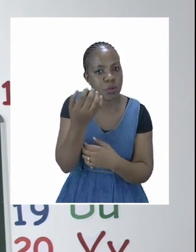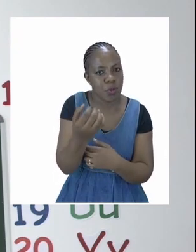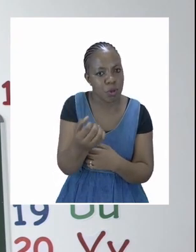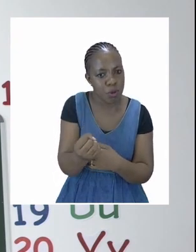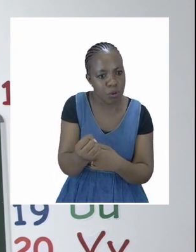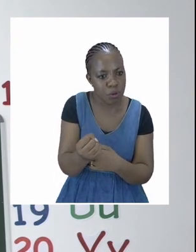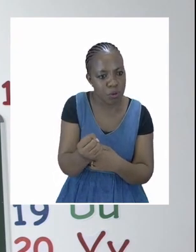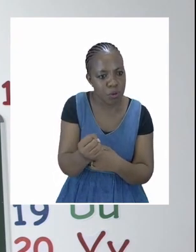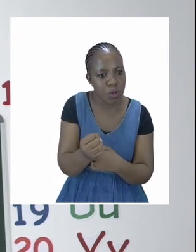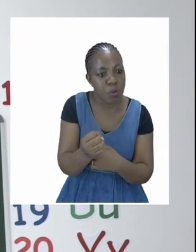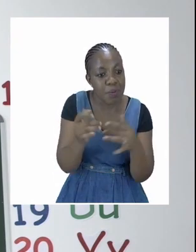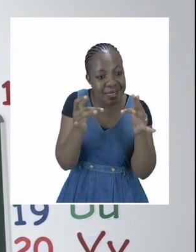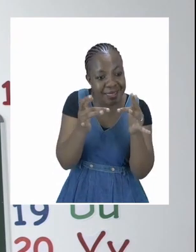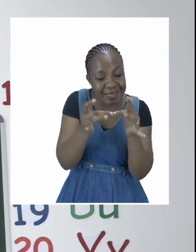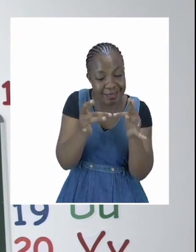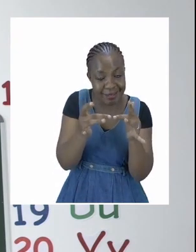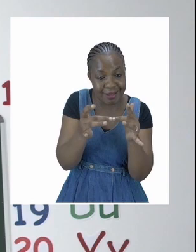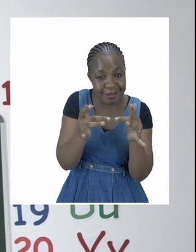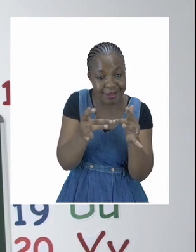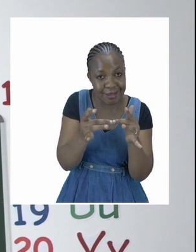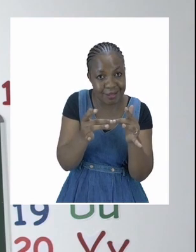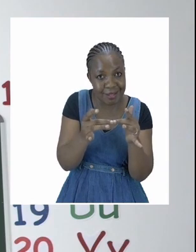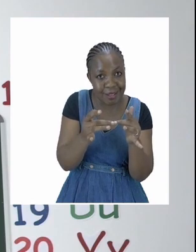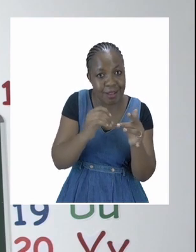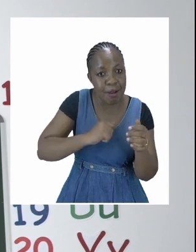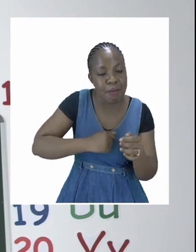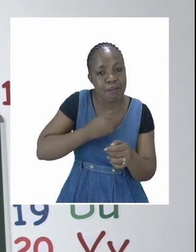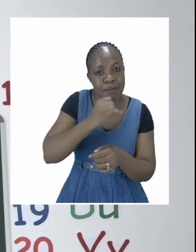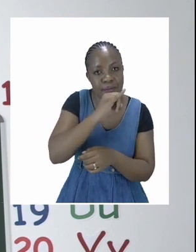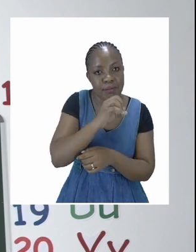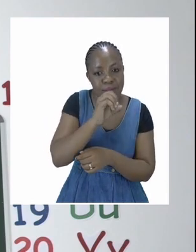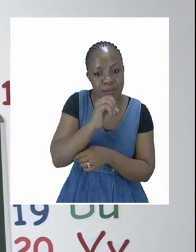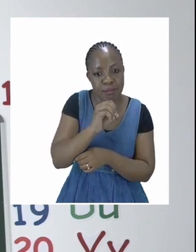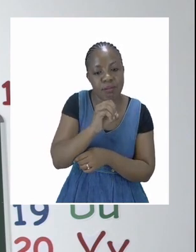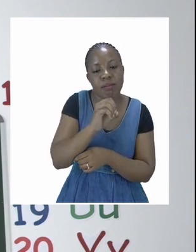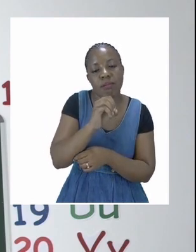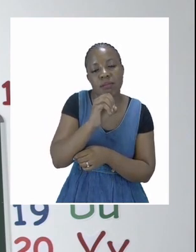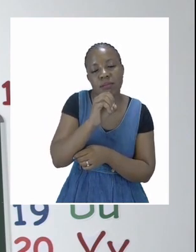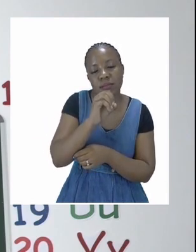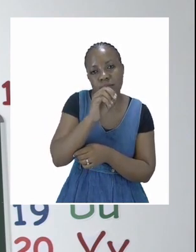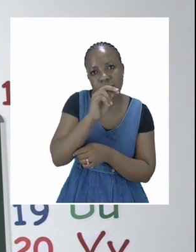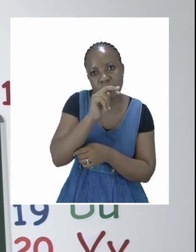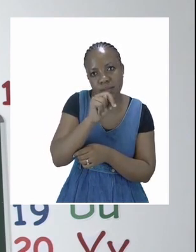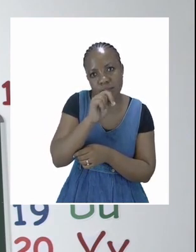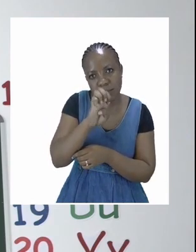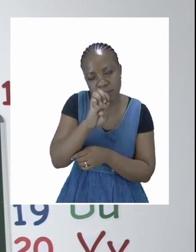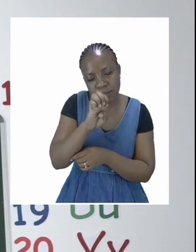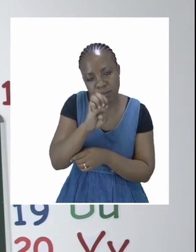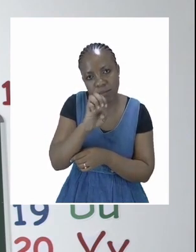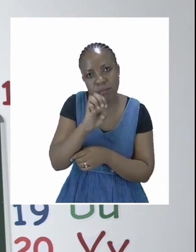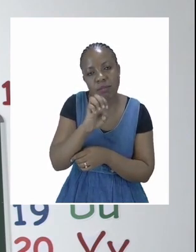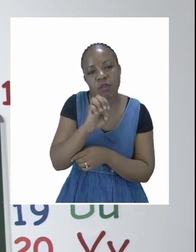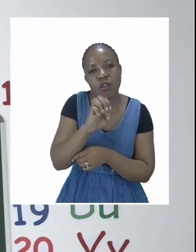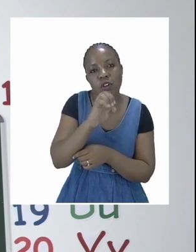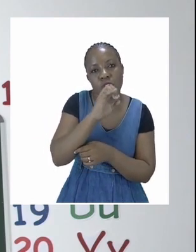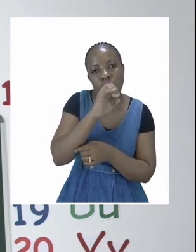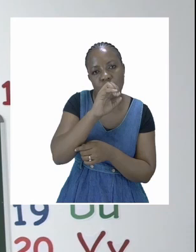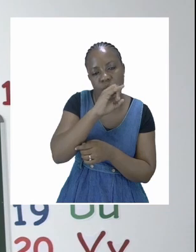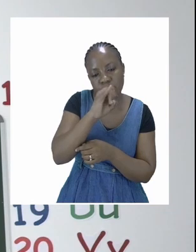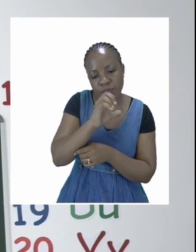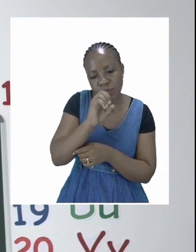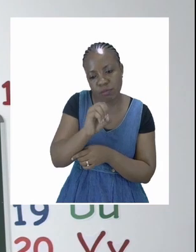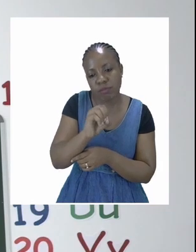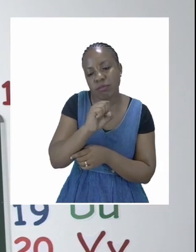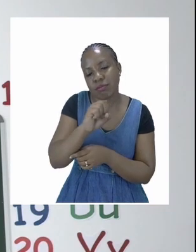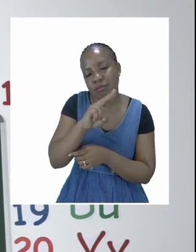our online platforms, MyZone and Zoshi Facebook pages, and in addition,